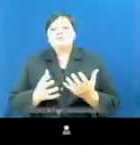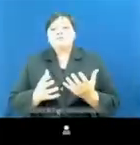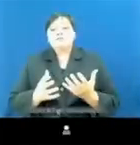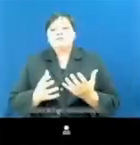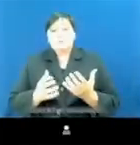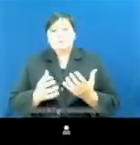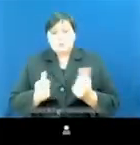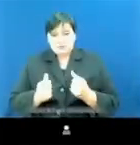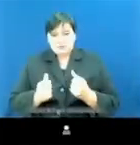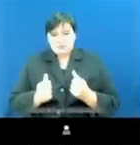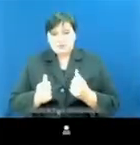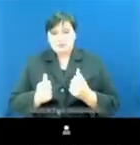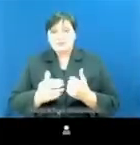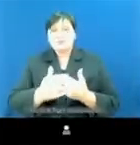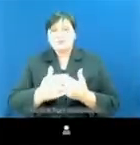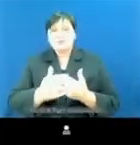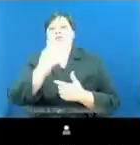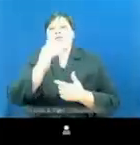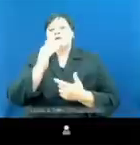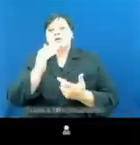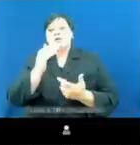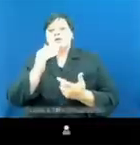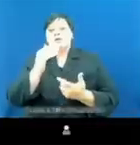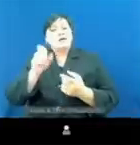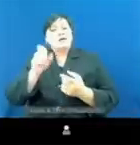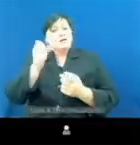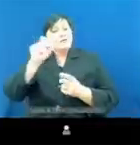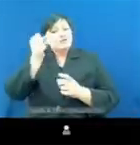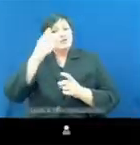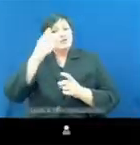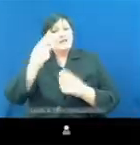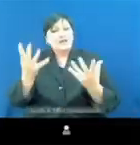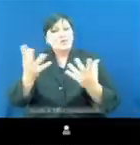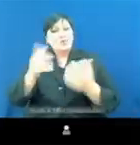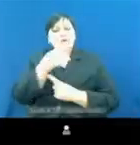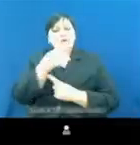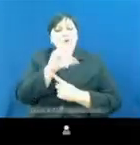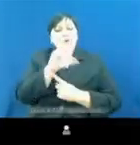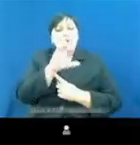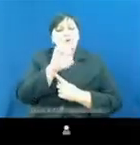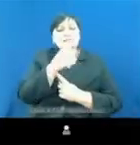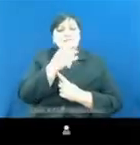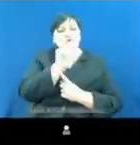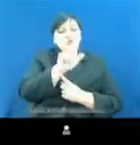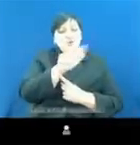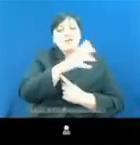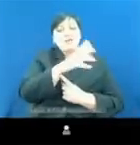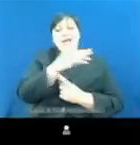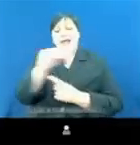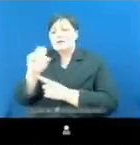between procedural issues or procedural law and substantive law.